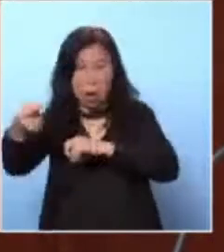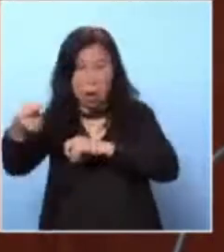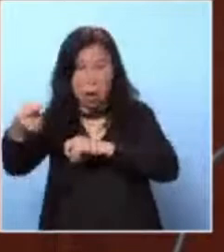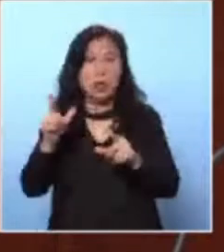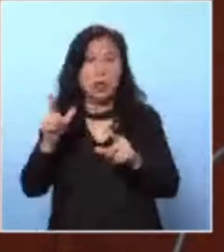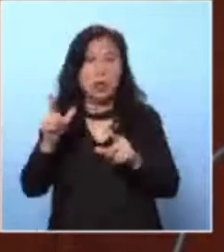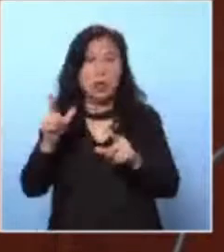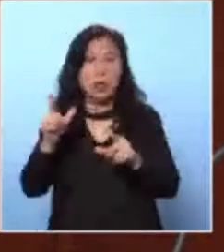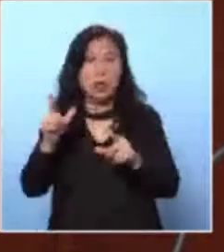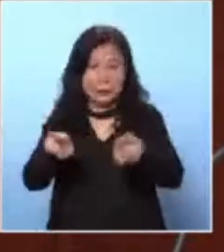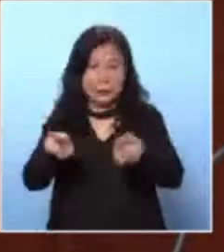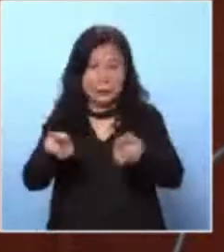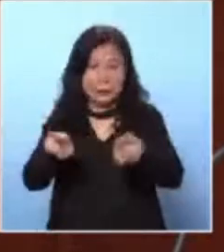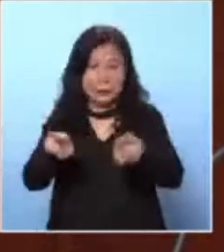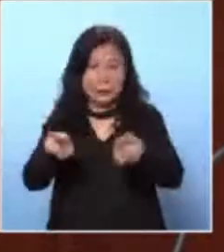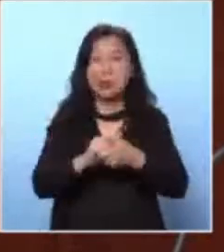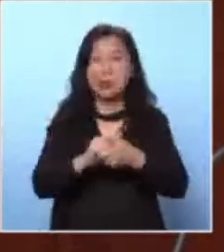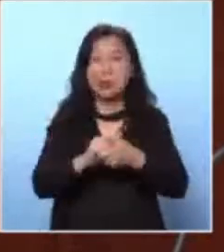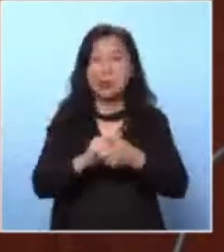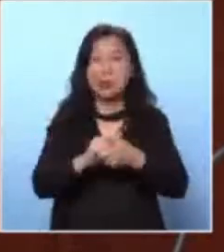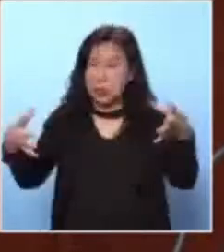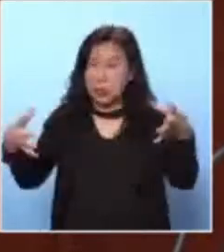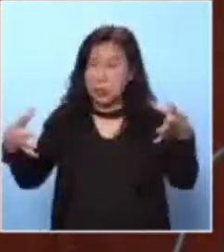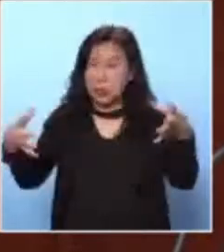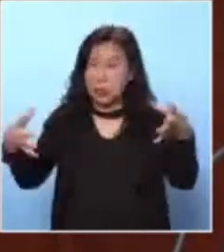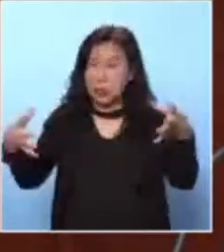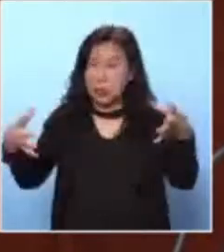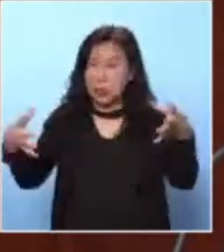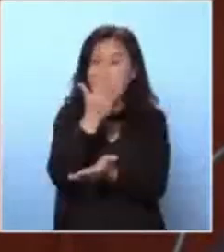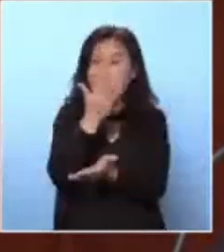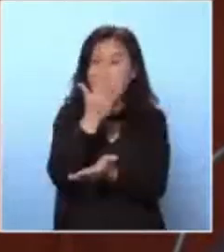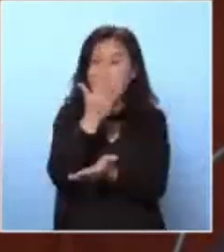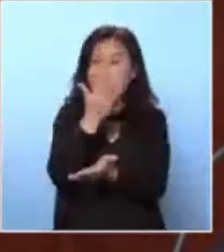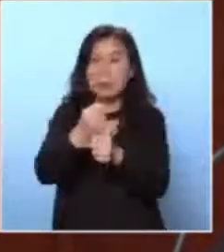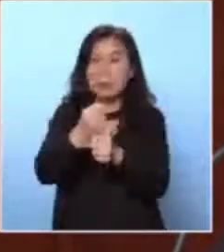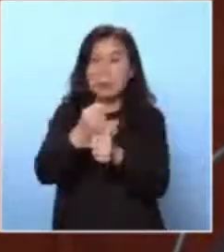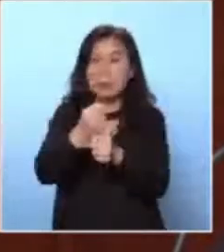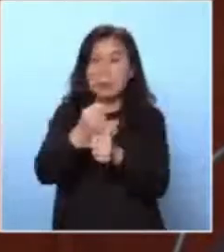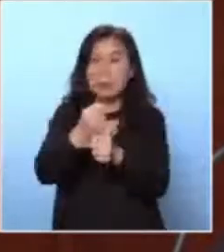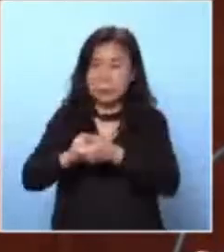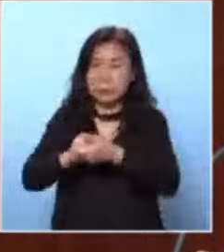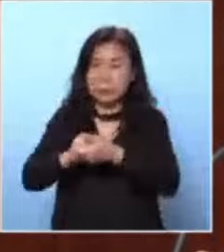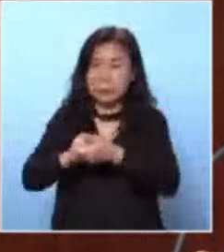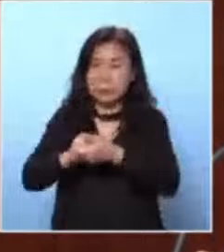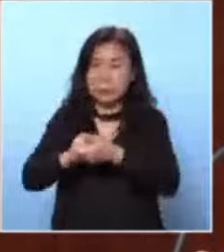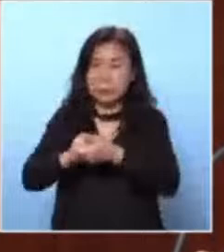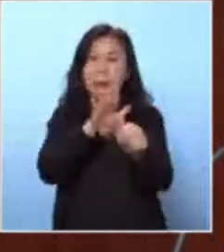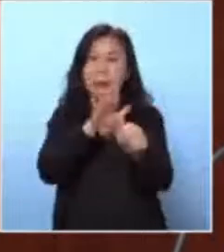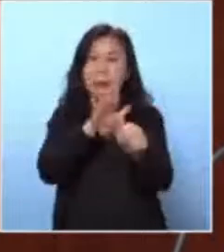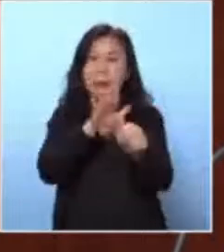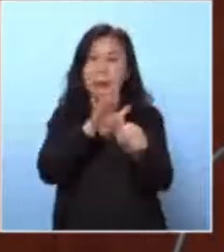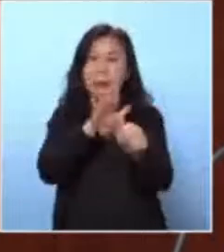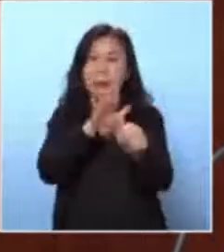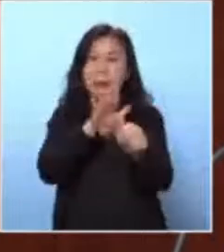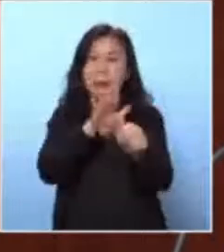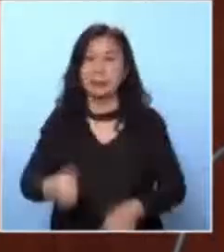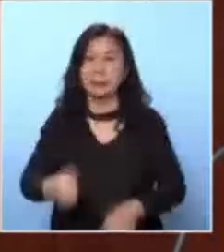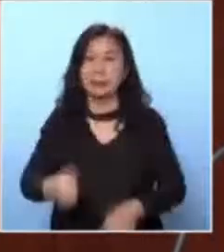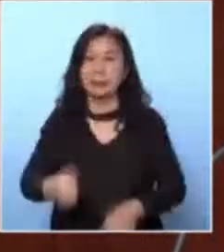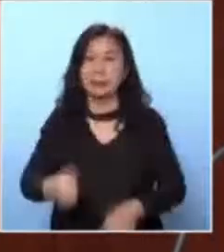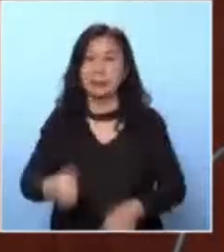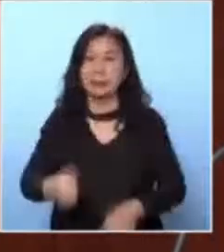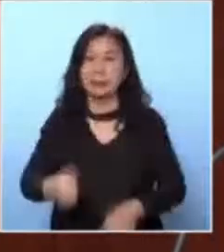where post-secondary institutions are encouraged to strengthen cooperation with renowned mainland and